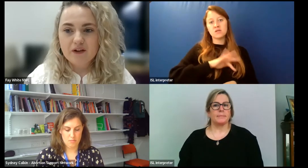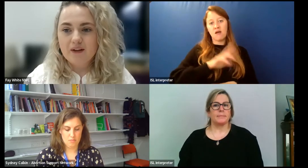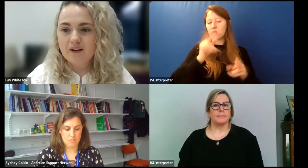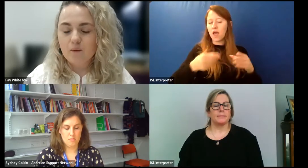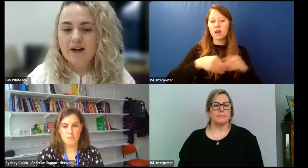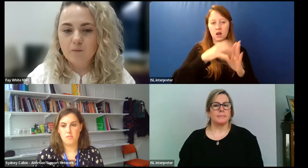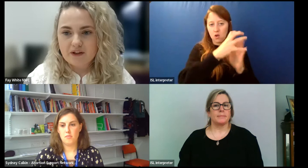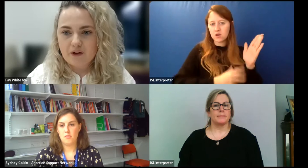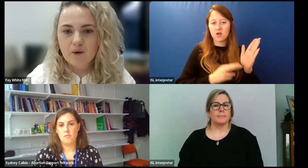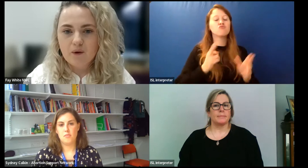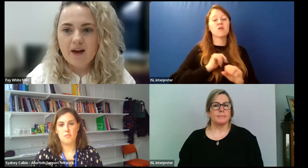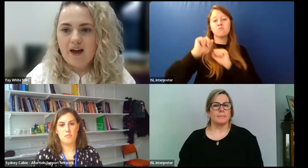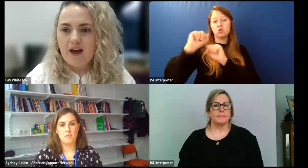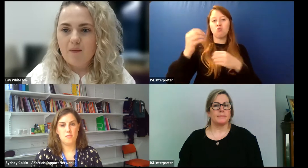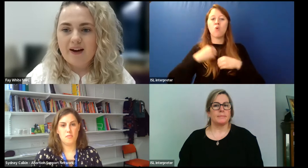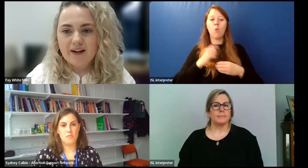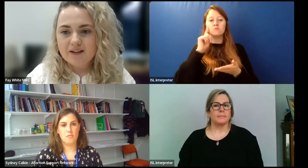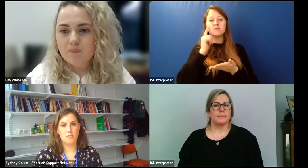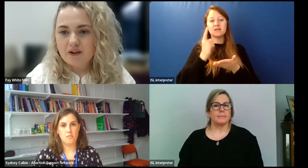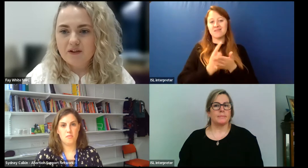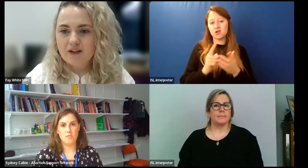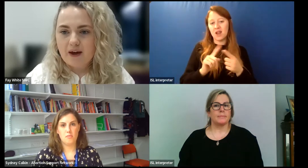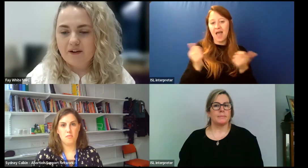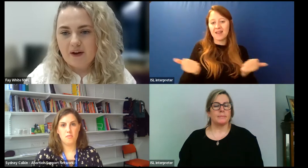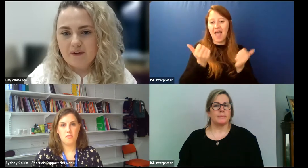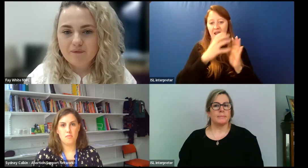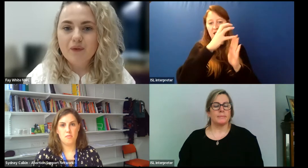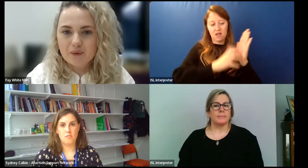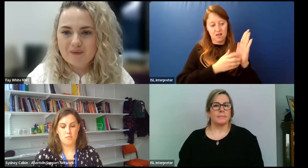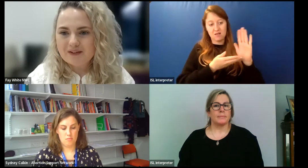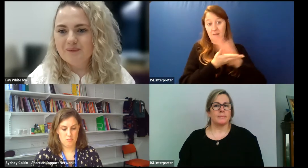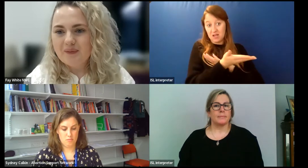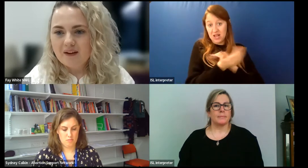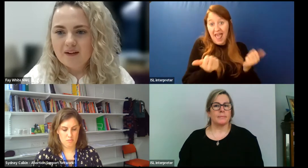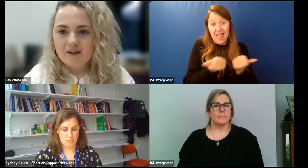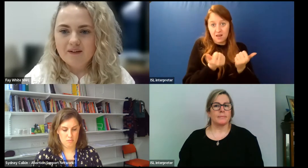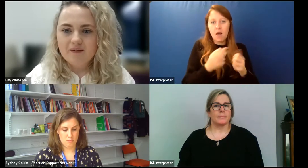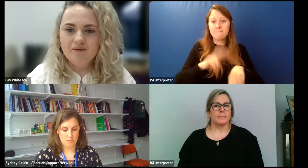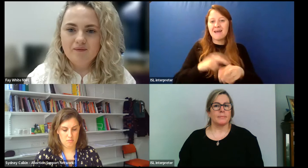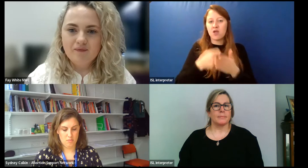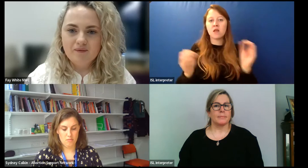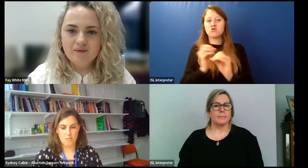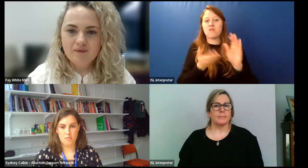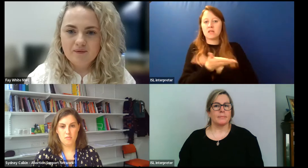include. So it's really up to you. And any submission is better than no submission.